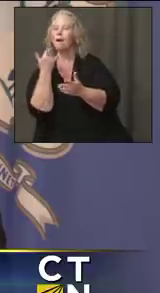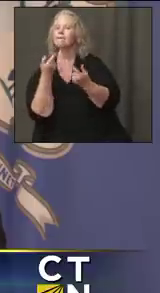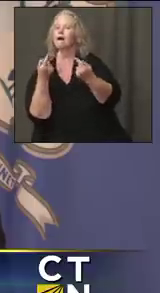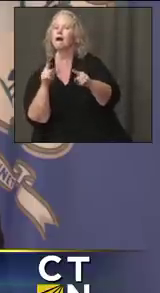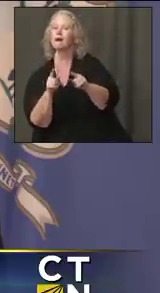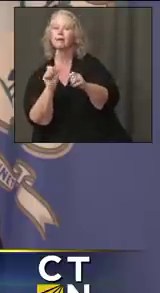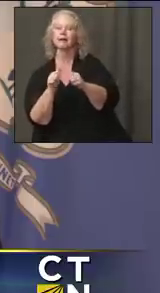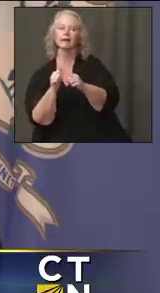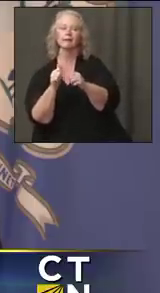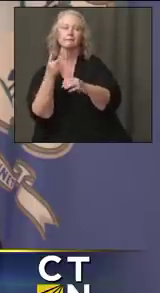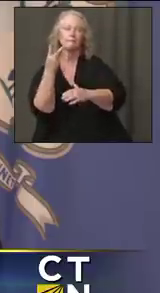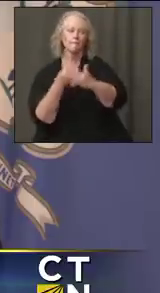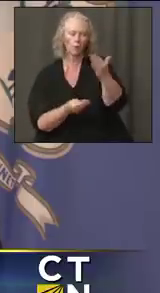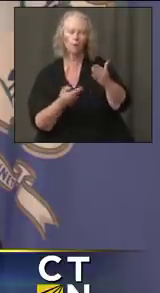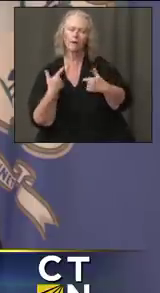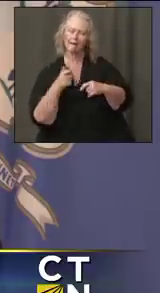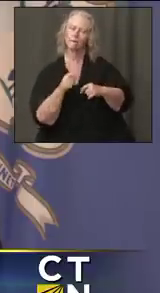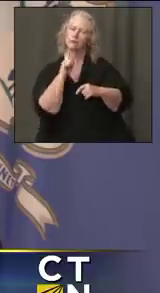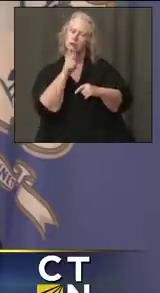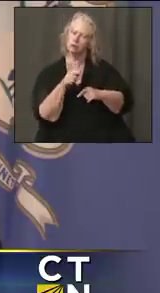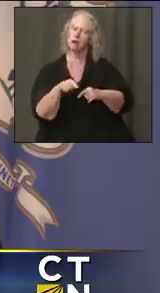get that access.